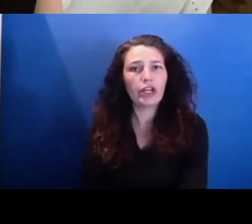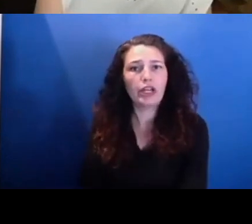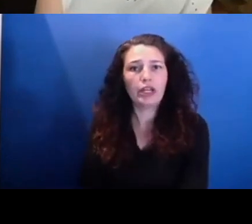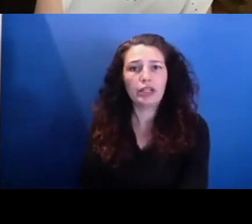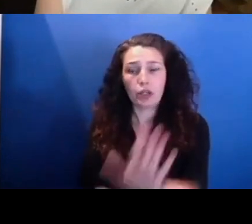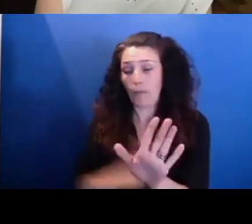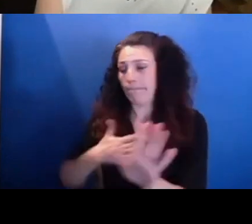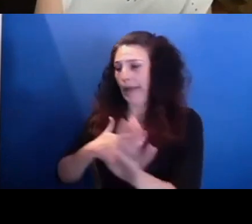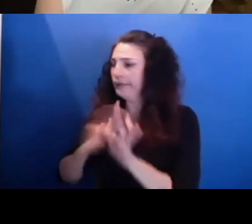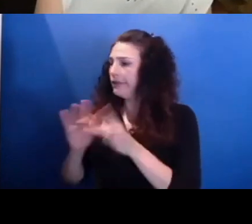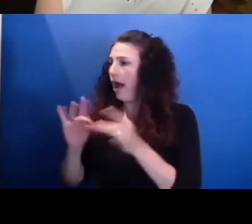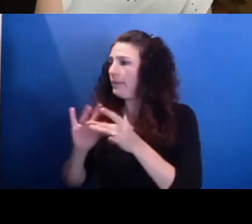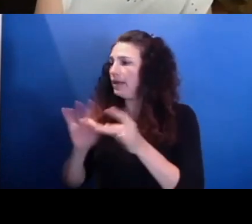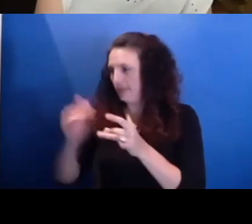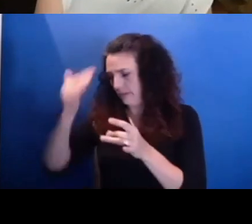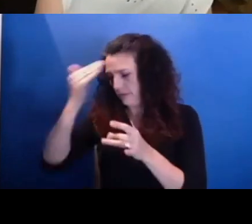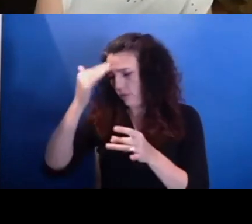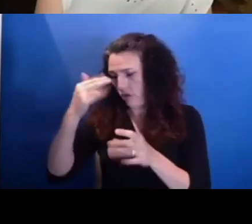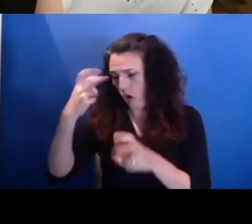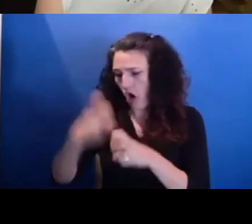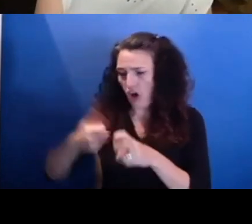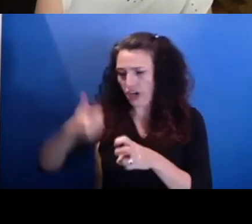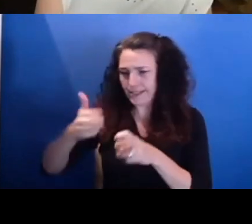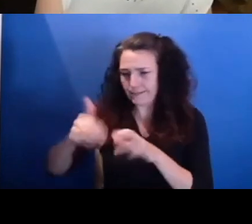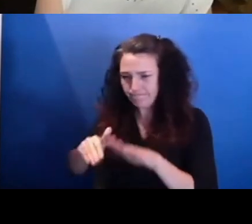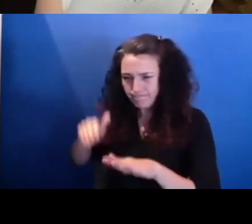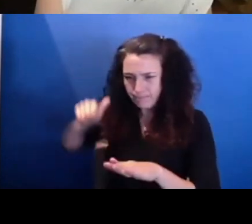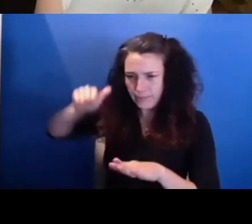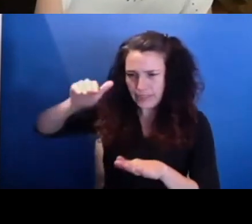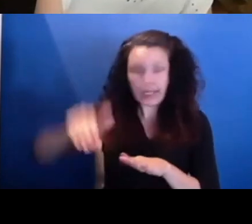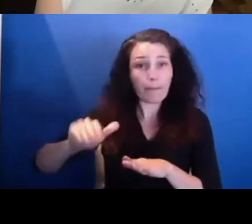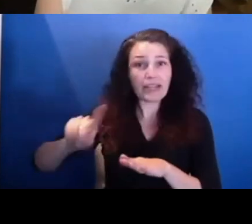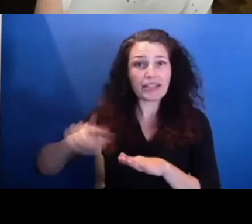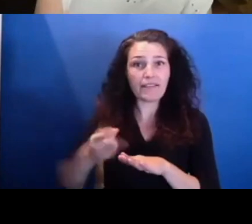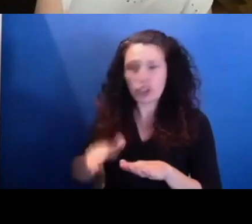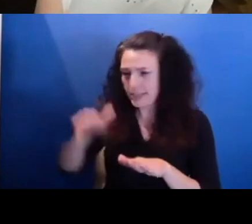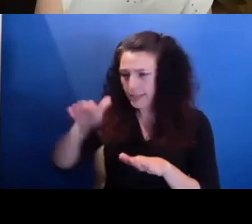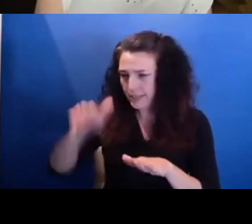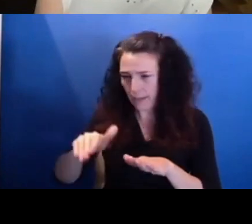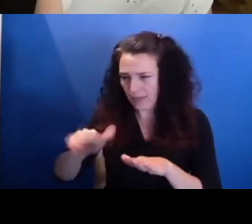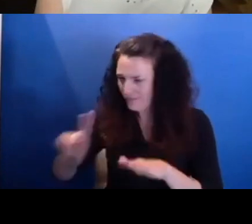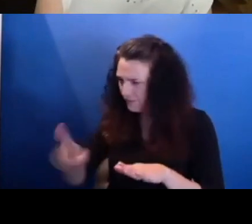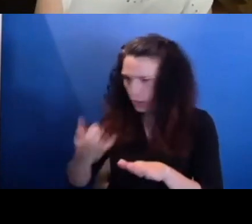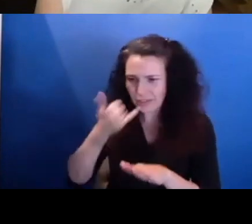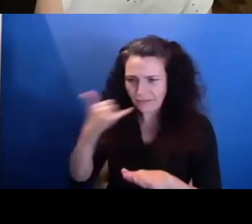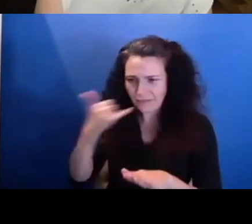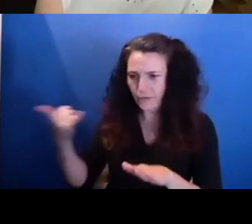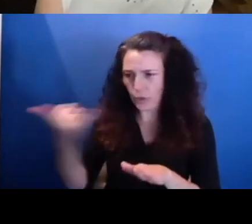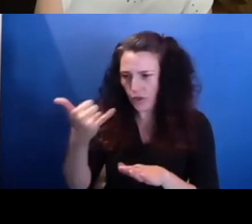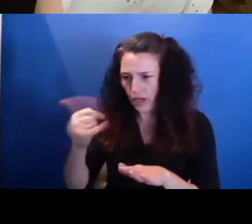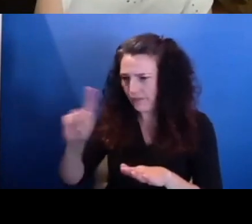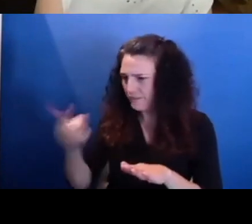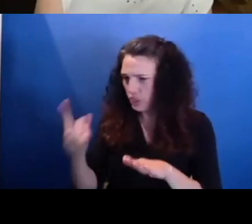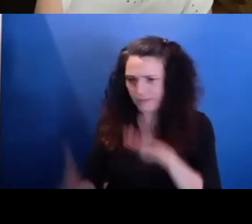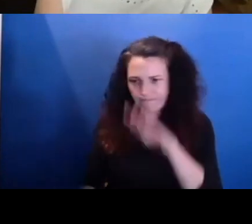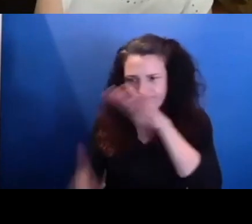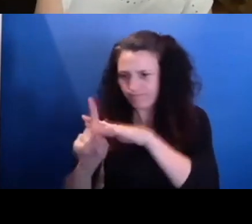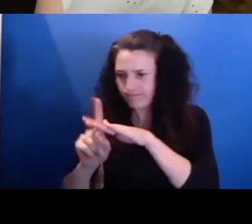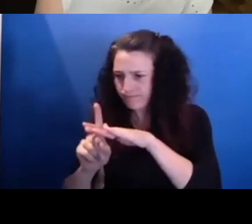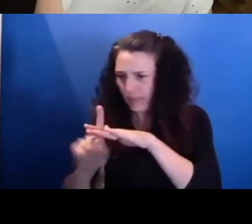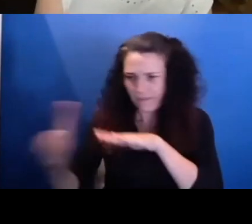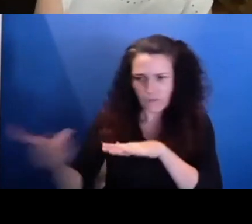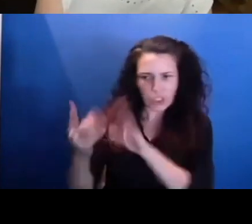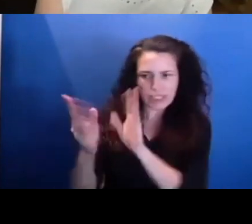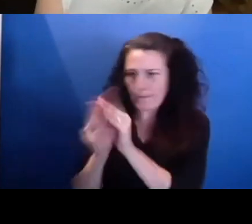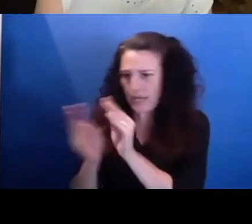the hardest step to take is the first step, the first phone call, the first showing up at the first meeting, the first question to a